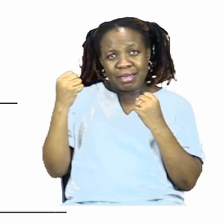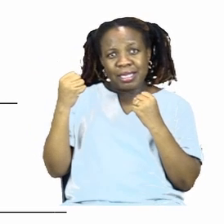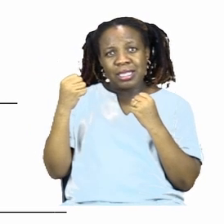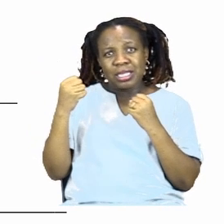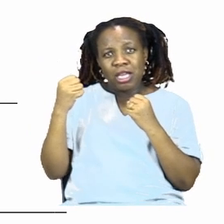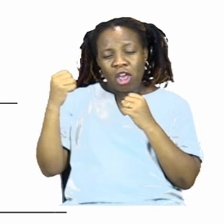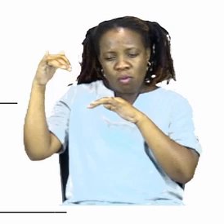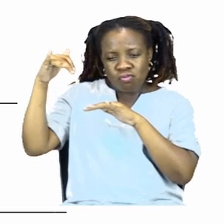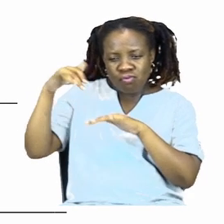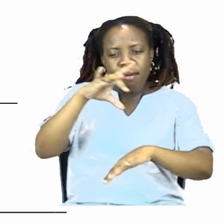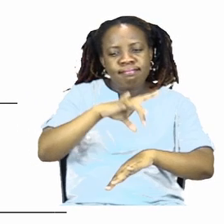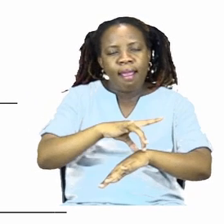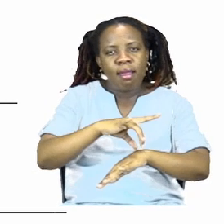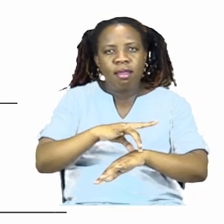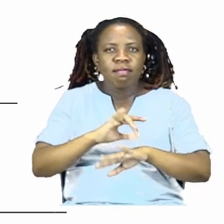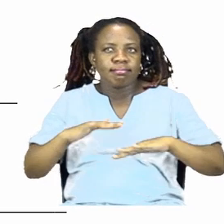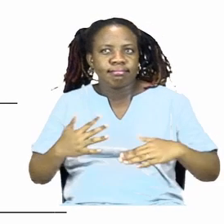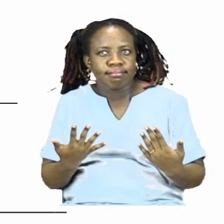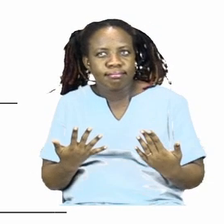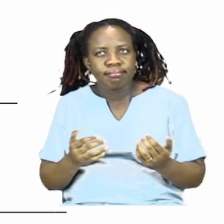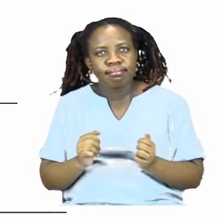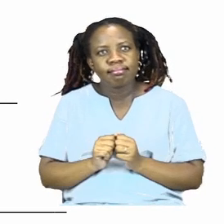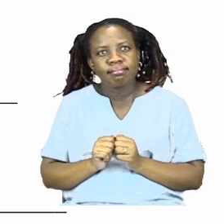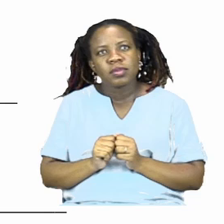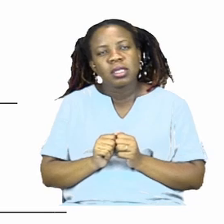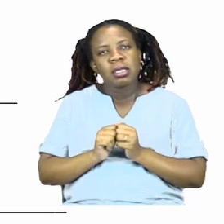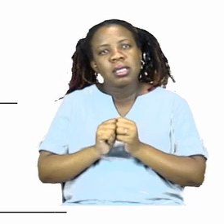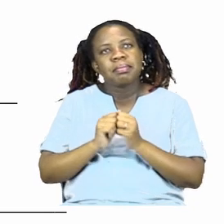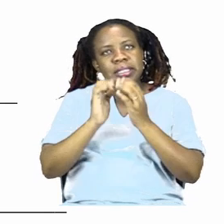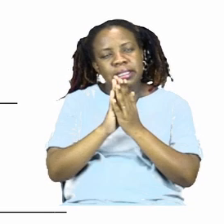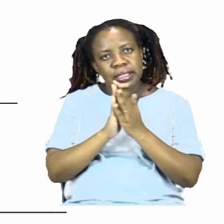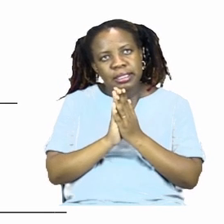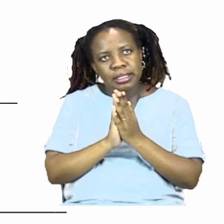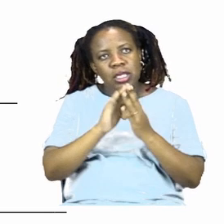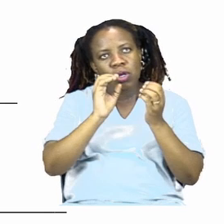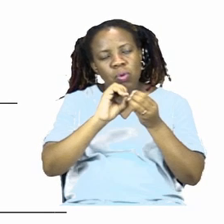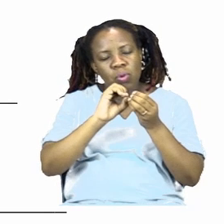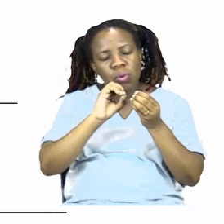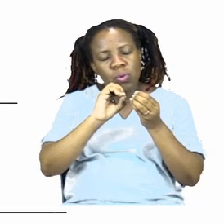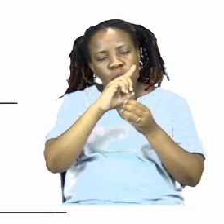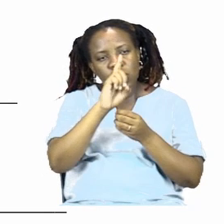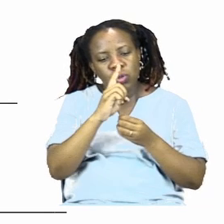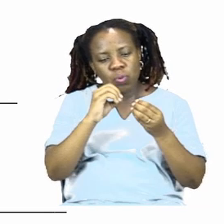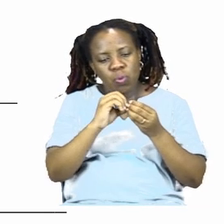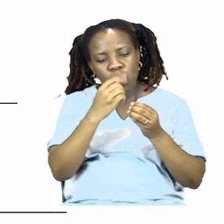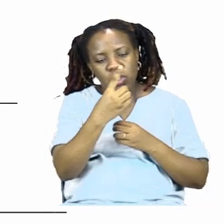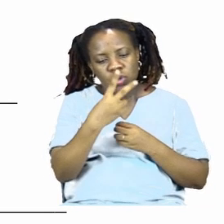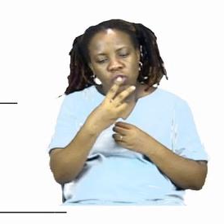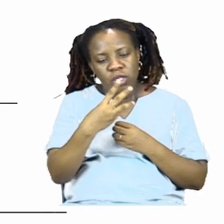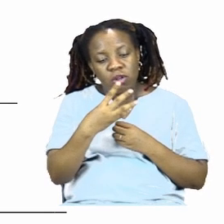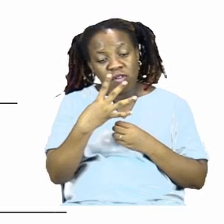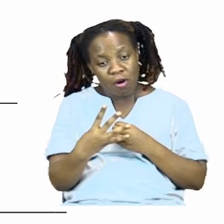boys and girls, I want you to try and answer all these questions. Now remember, if you are not sure, you can always go